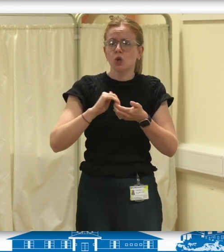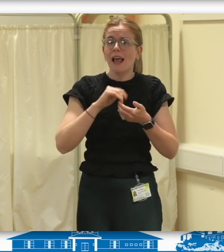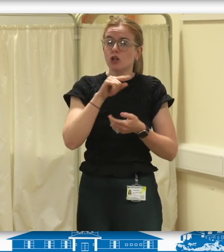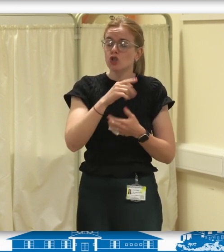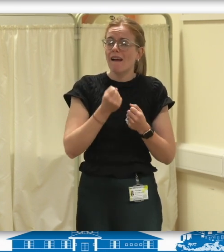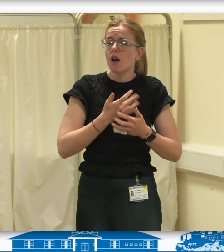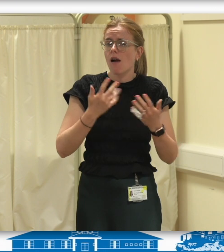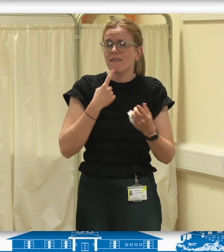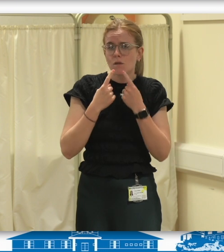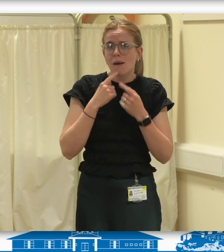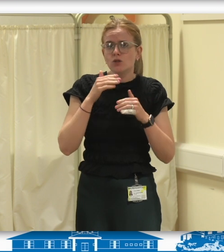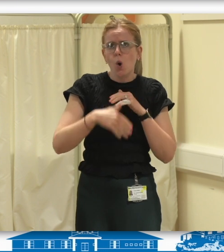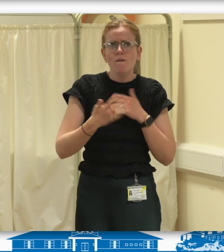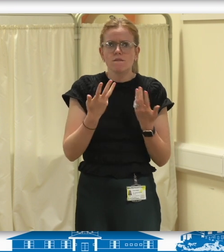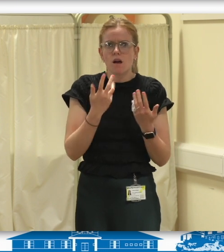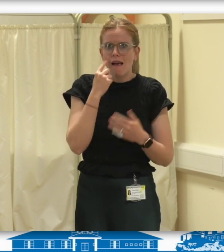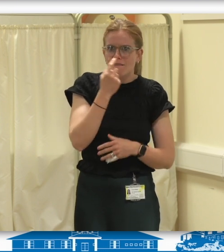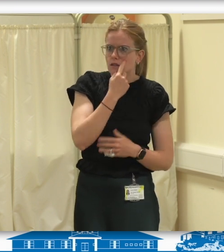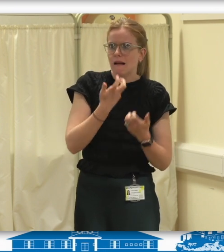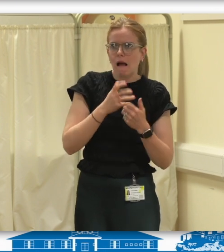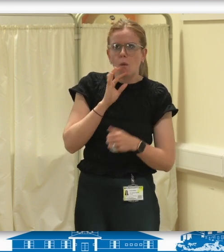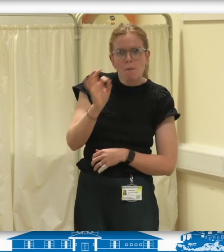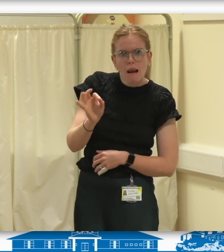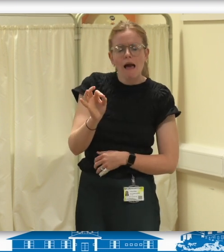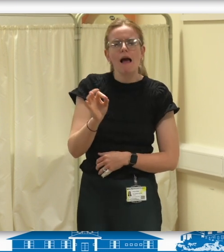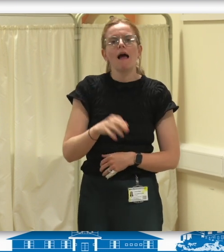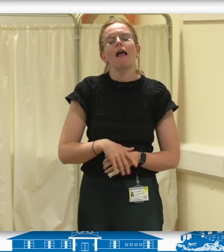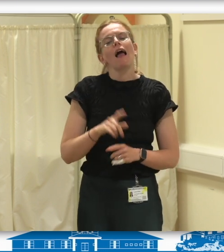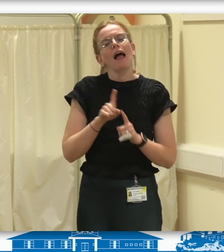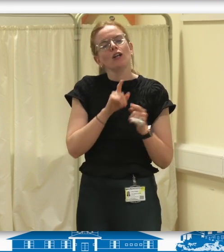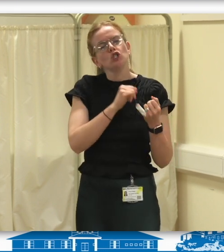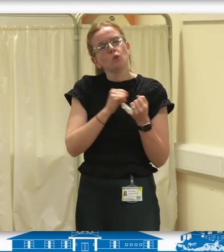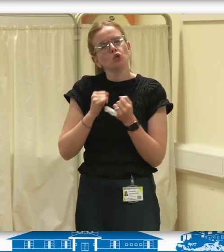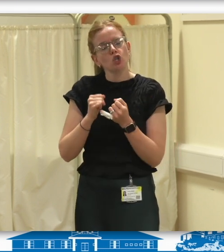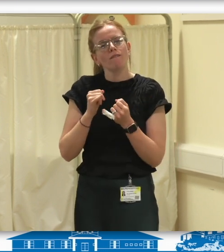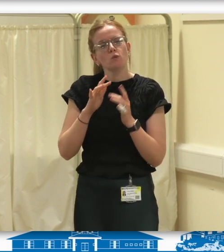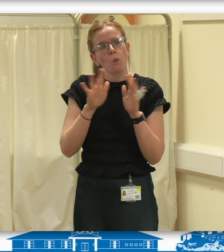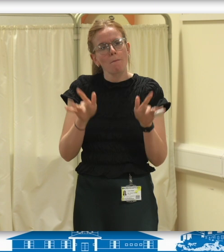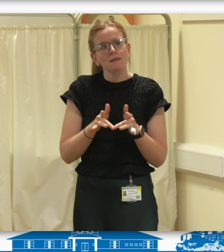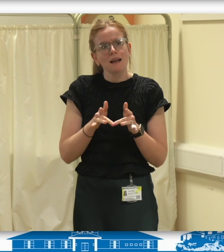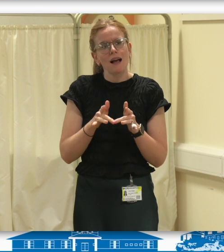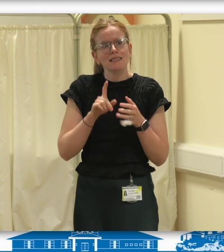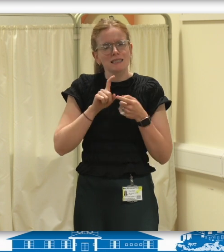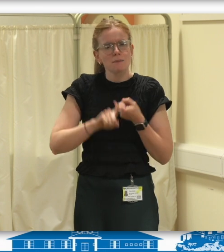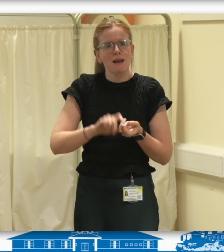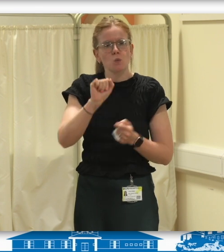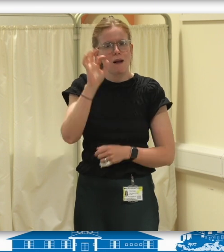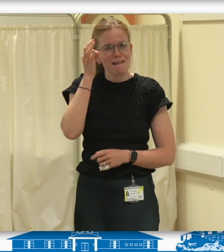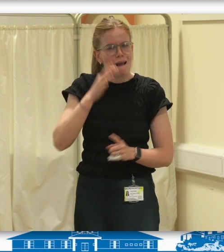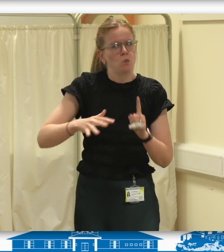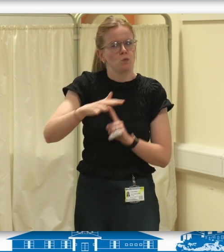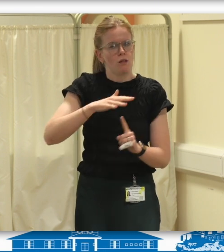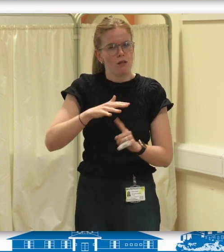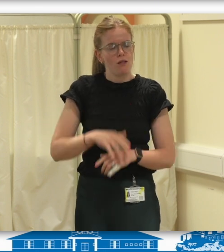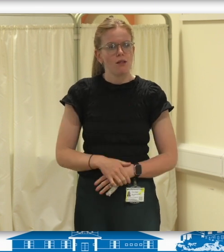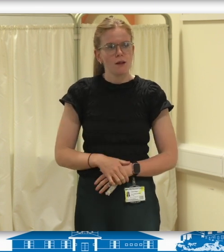and possibly the social services website for the county council that you're under. Okay. I've